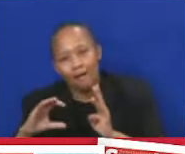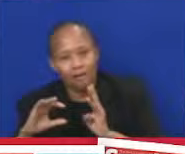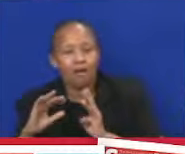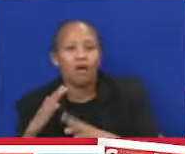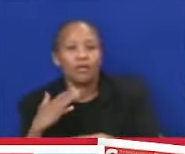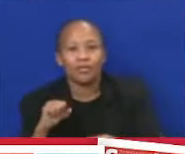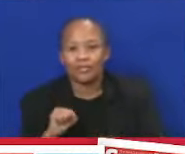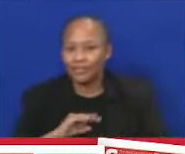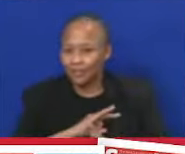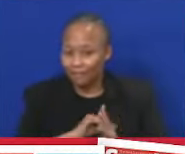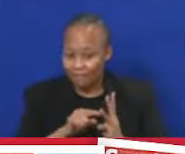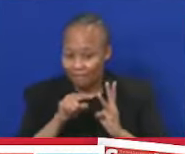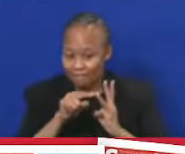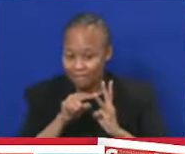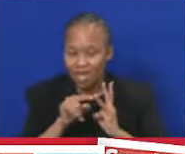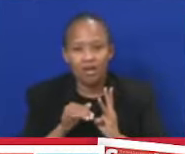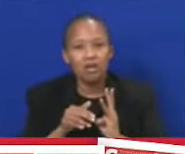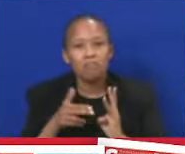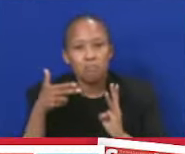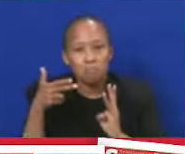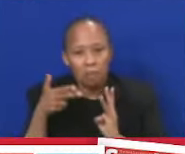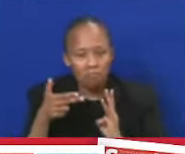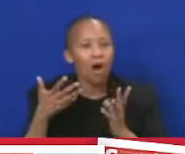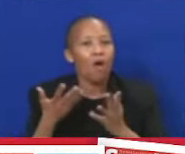assassinated in Vereniging.